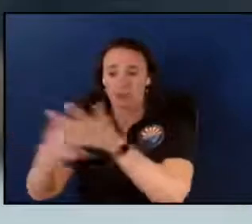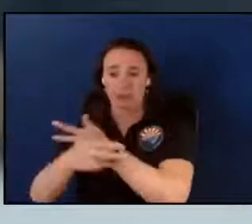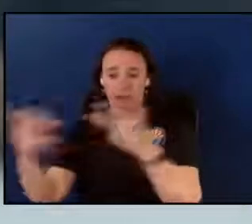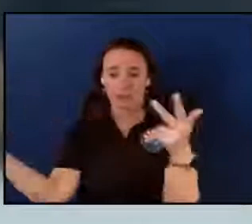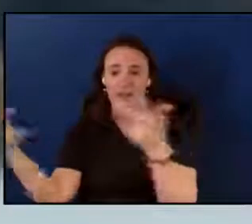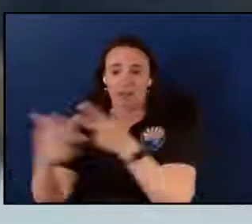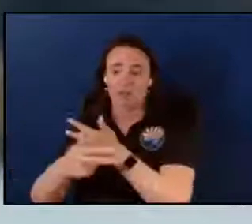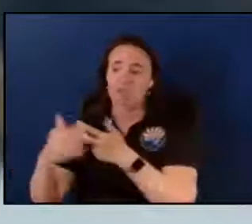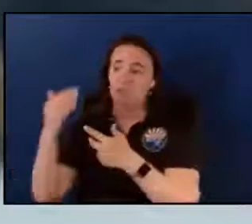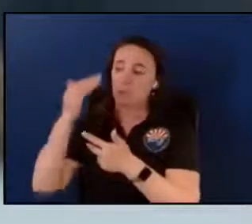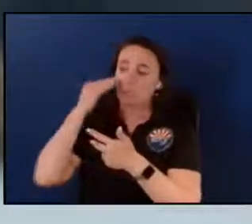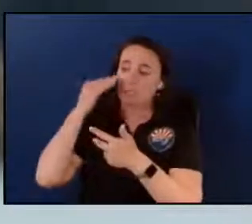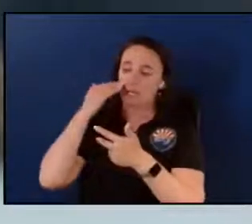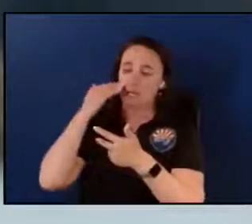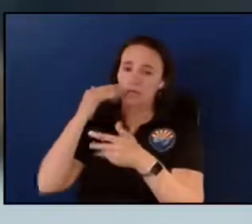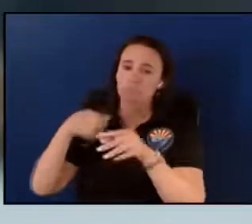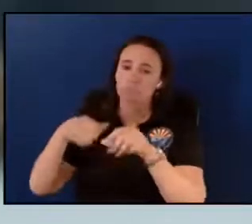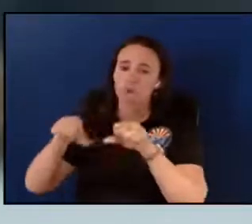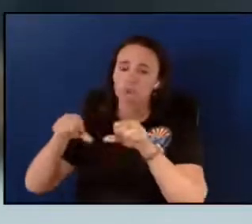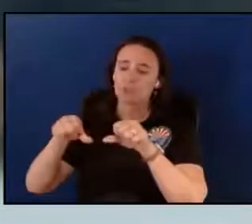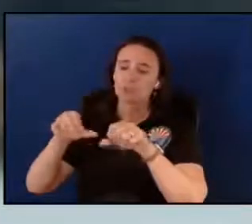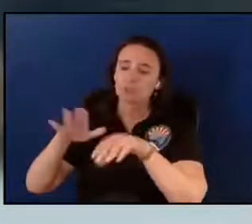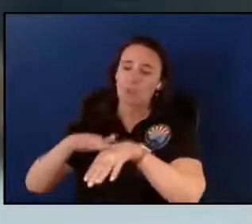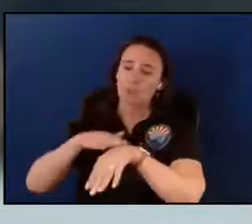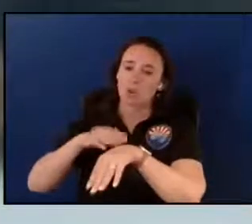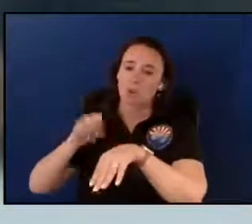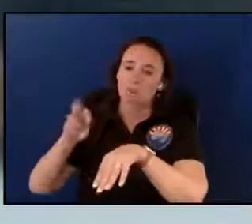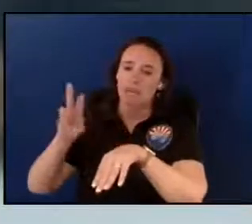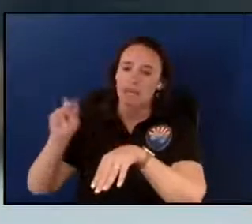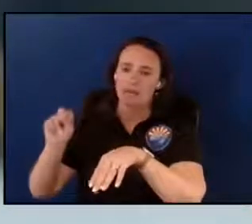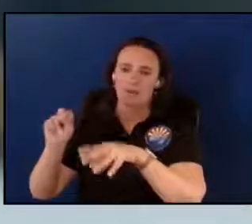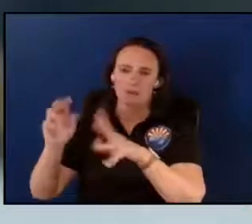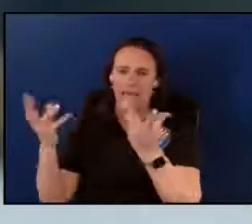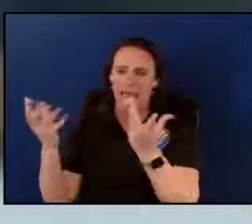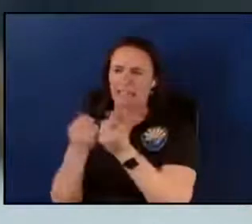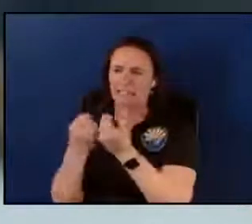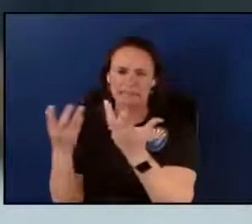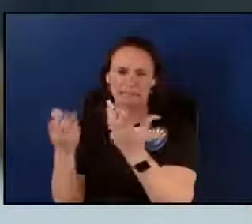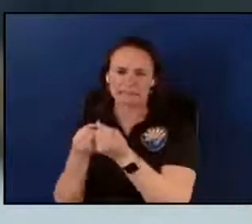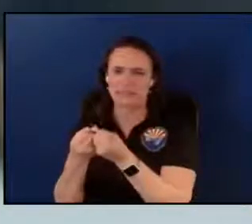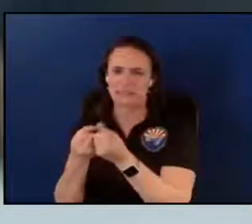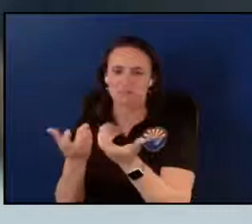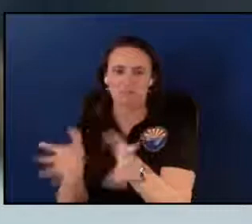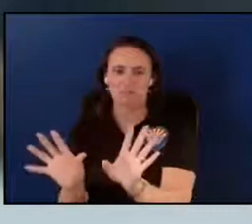slow down. We don't want to have any accidents over the holiday weekend.